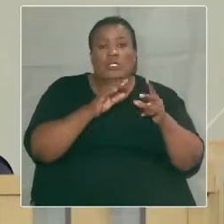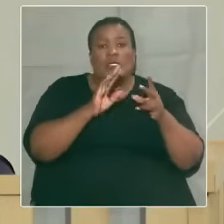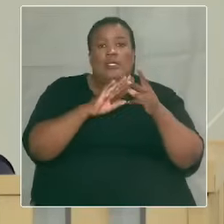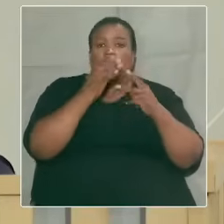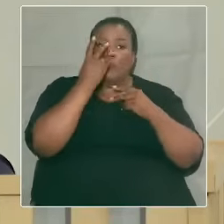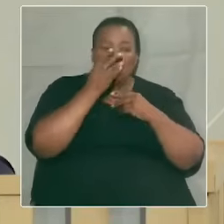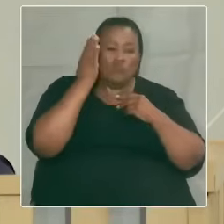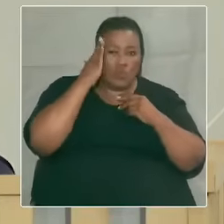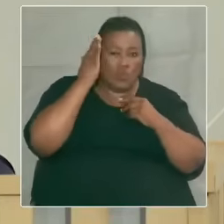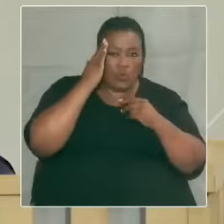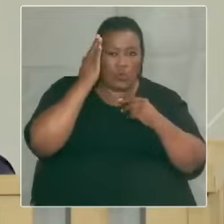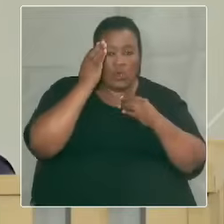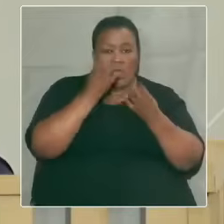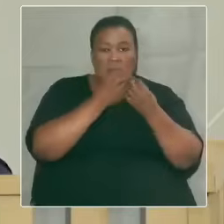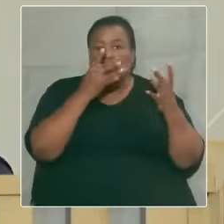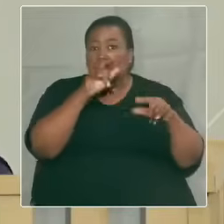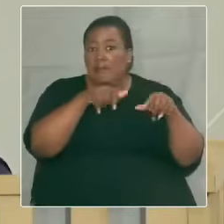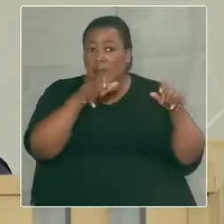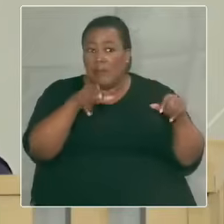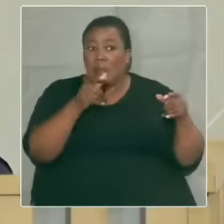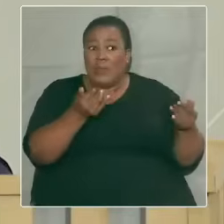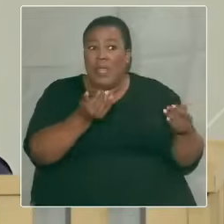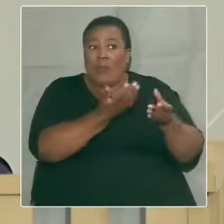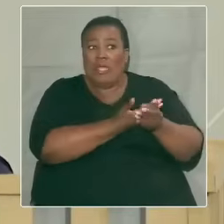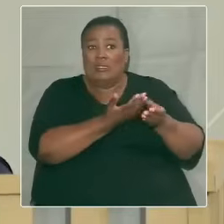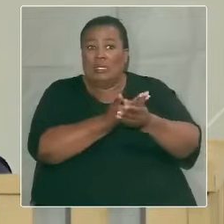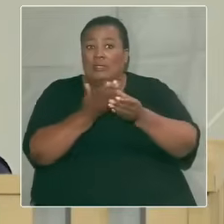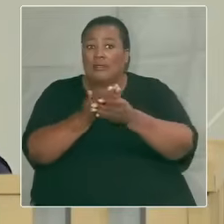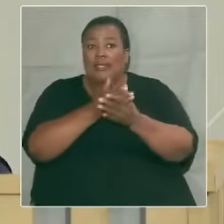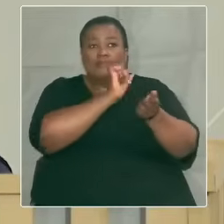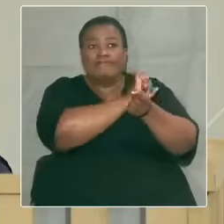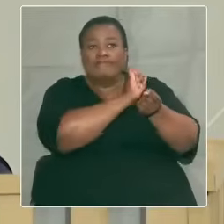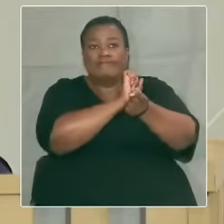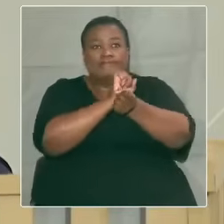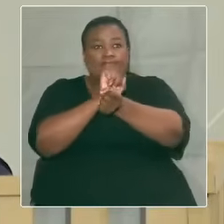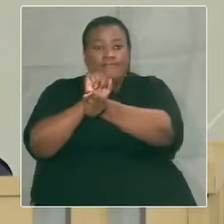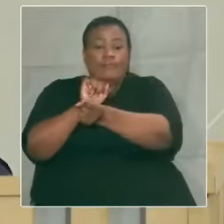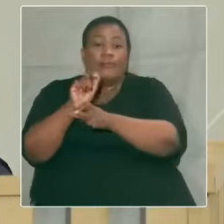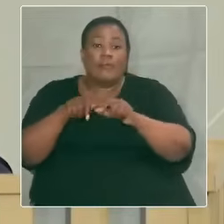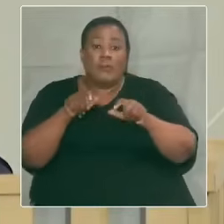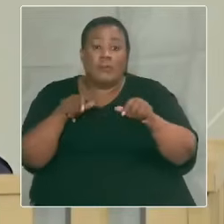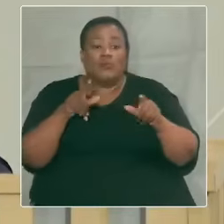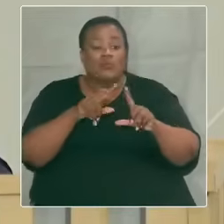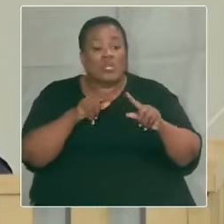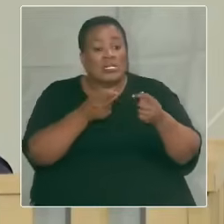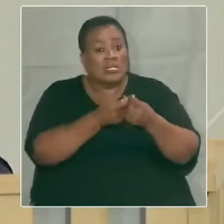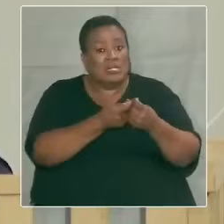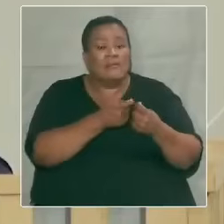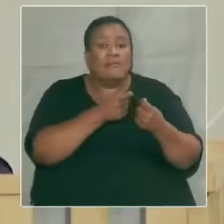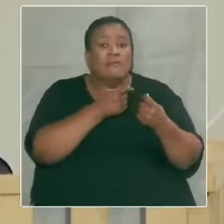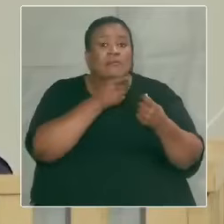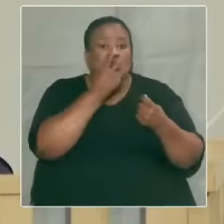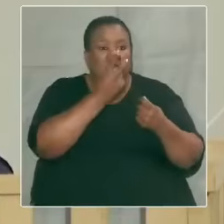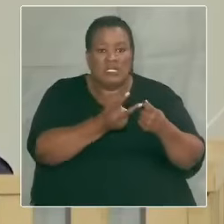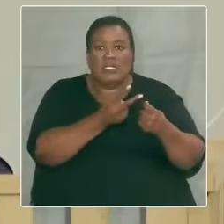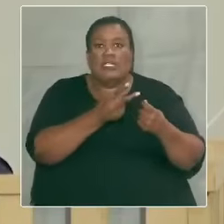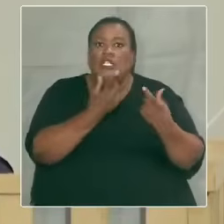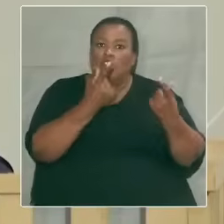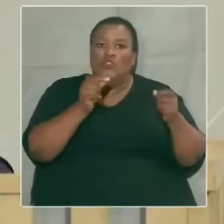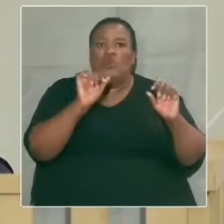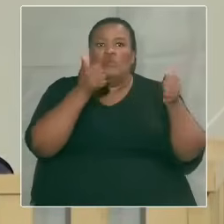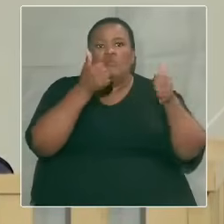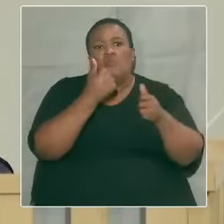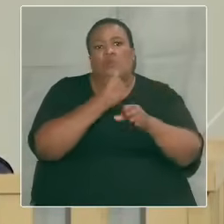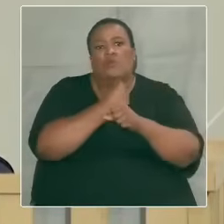of convictions that are happening even now for cases, and the team is still doing its work, and they are